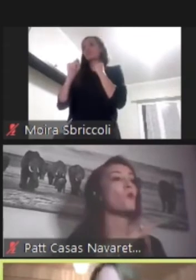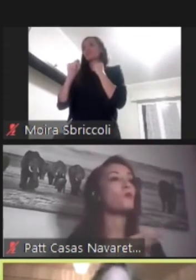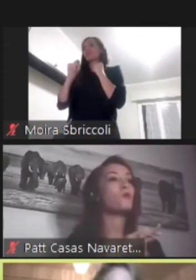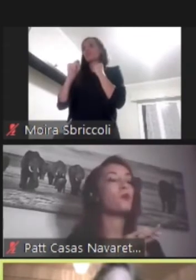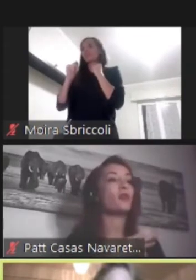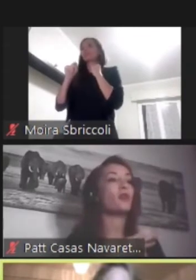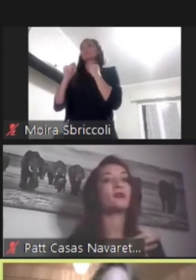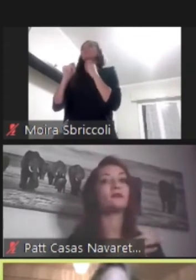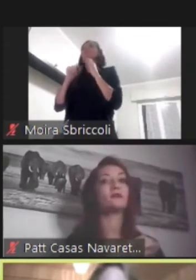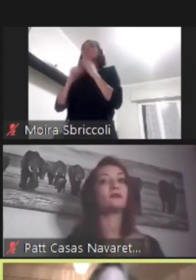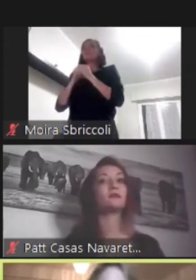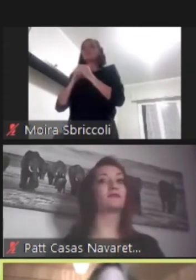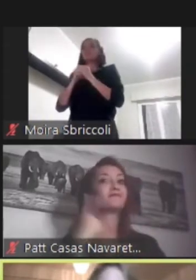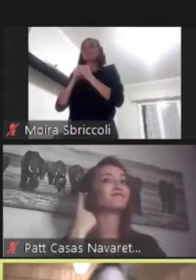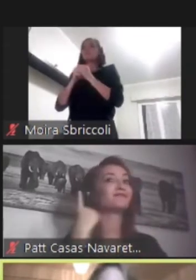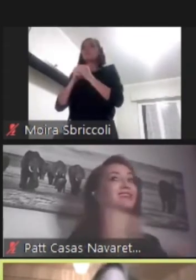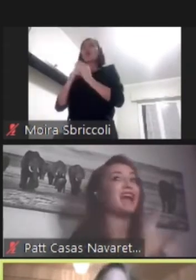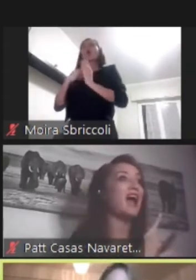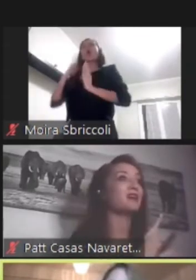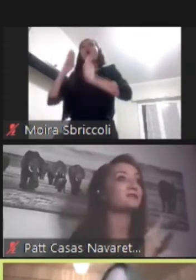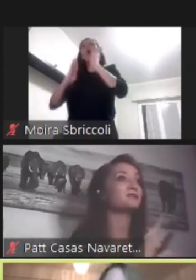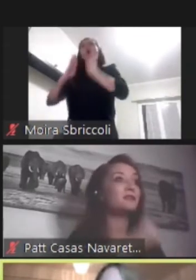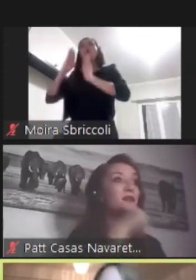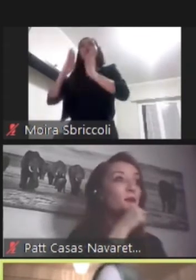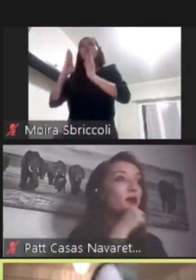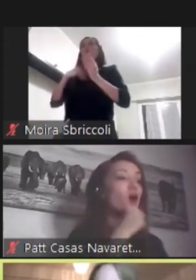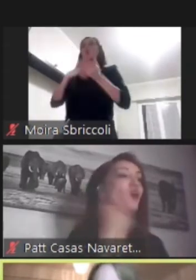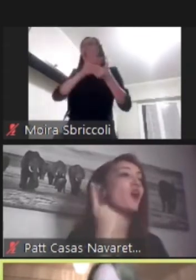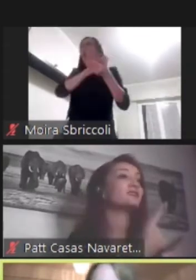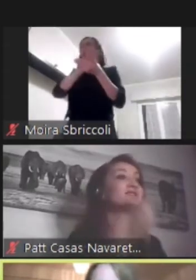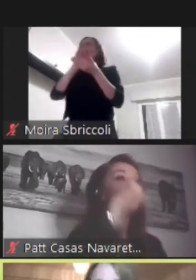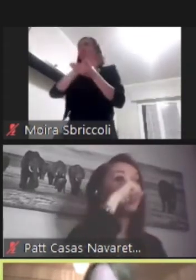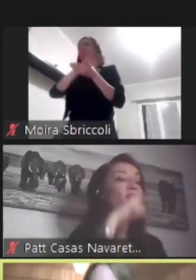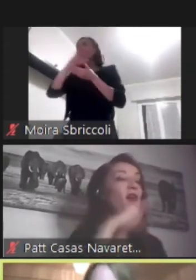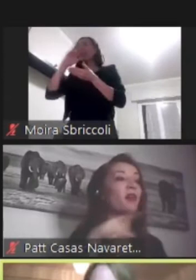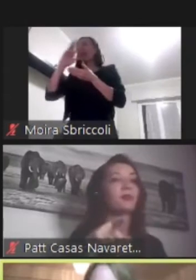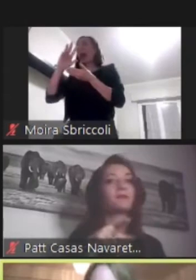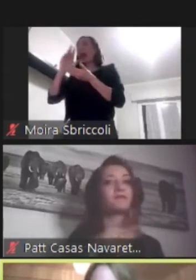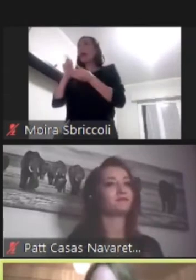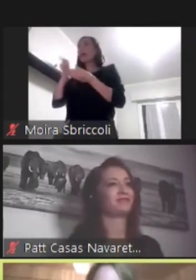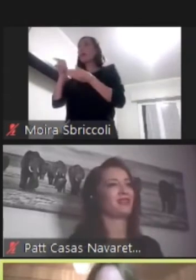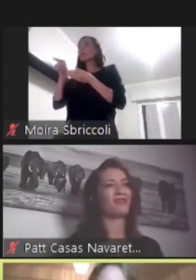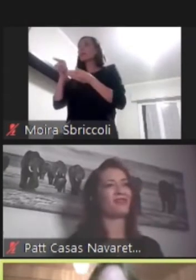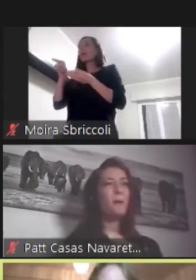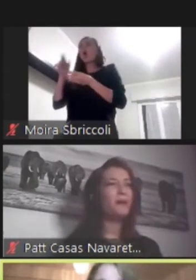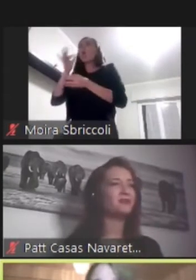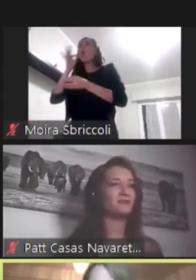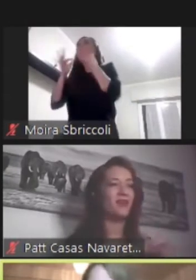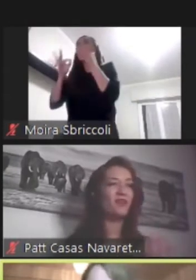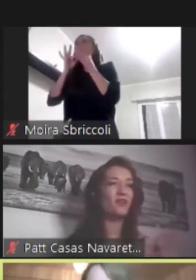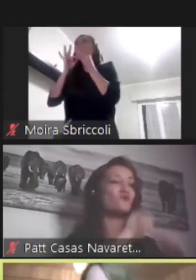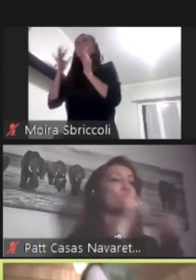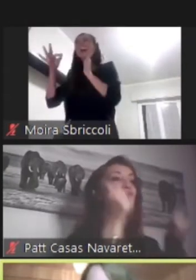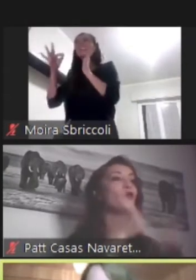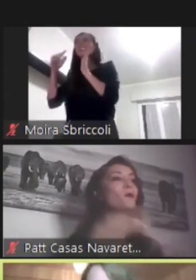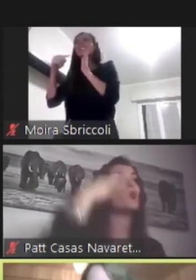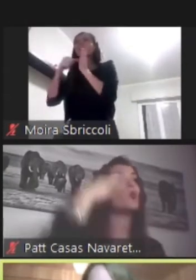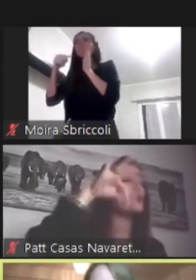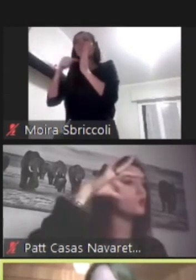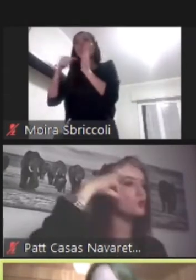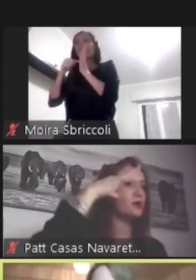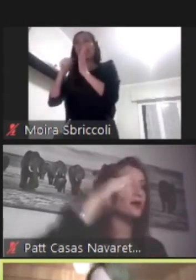more vitamin C than an orange and twice as many antioxidants as the acai